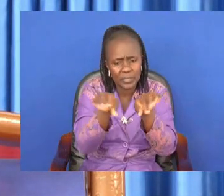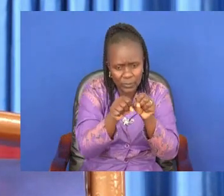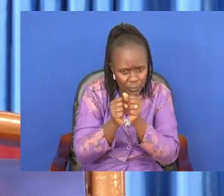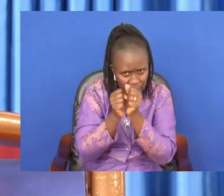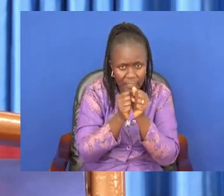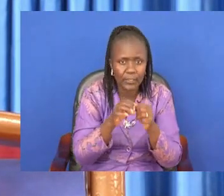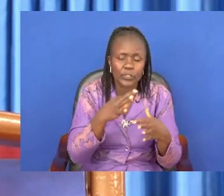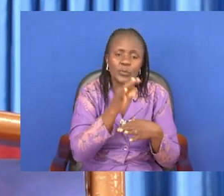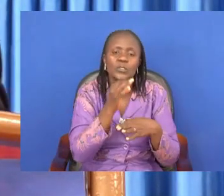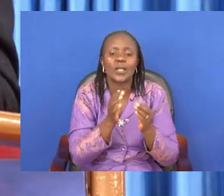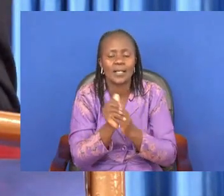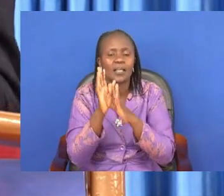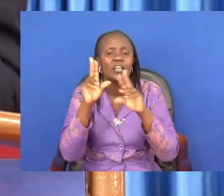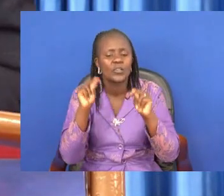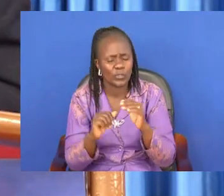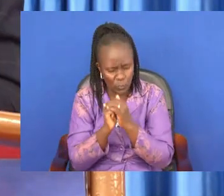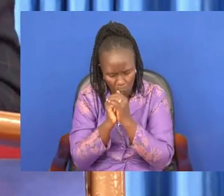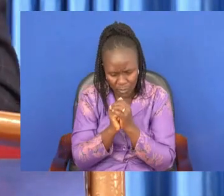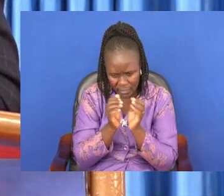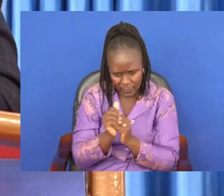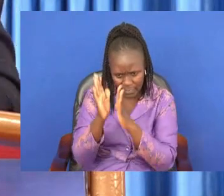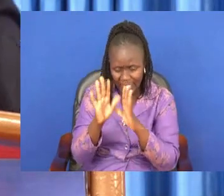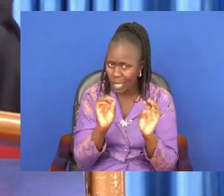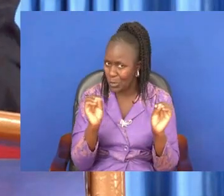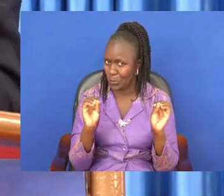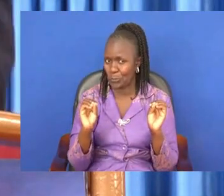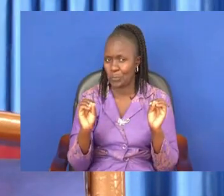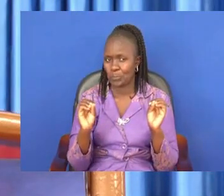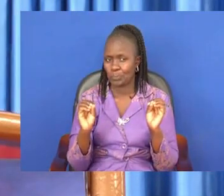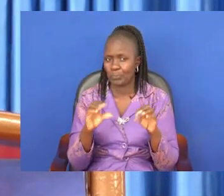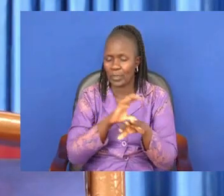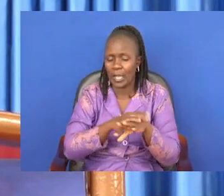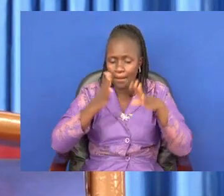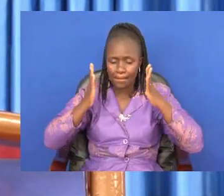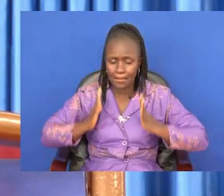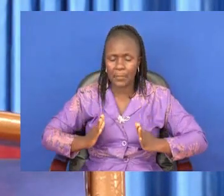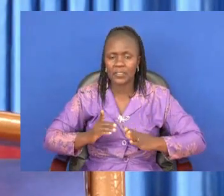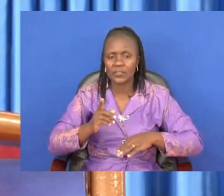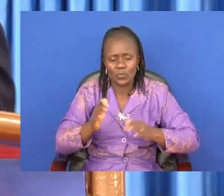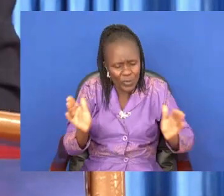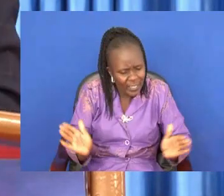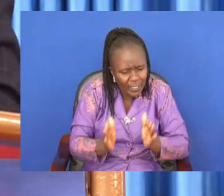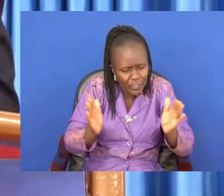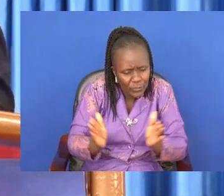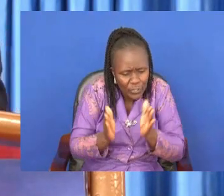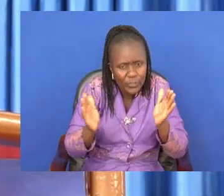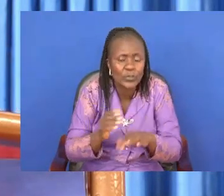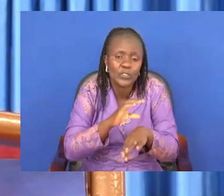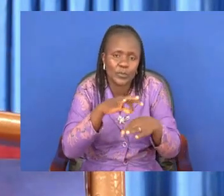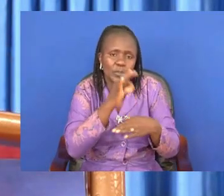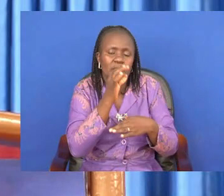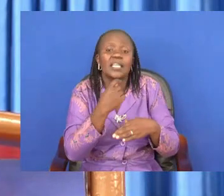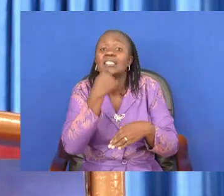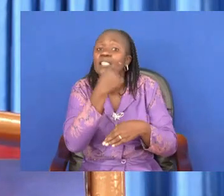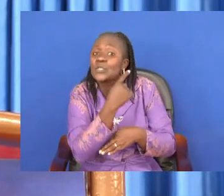but we should not worship the leader. You can get somebody that you are attached to, somebody that will encourage you spiritually. But what